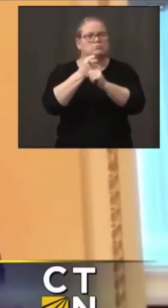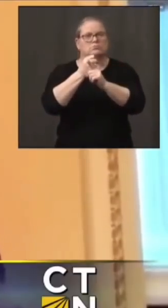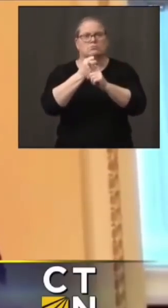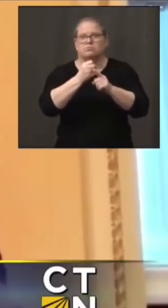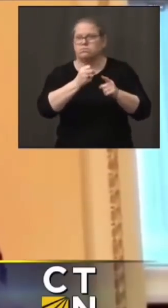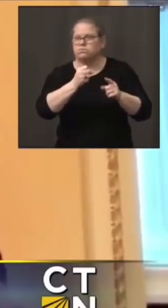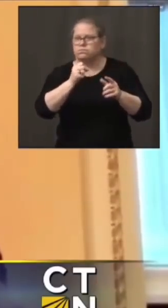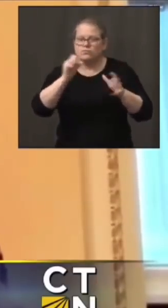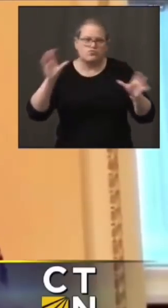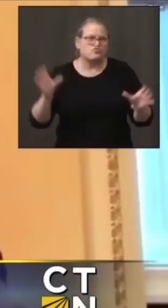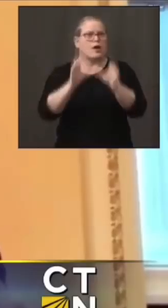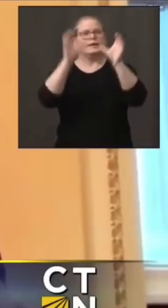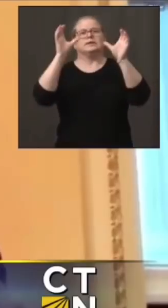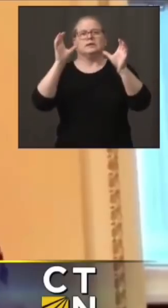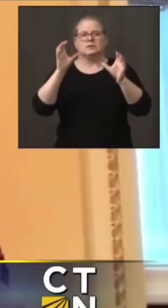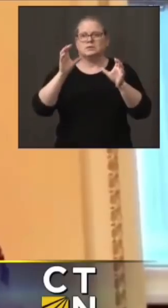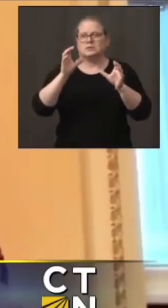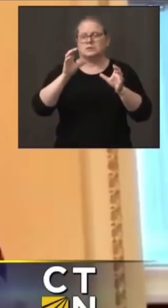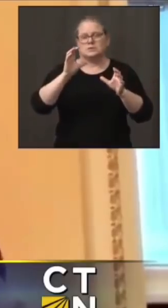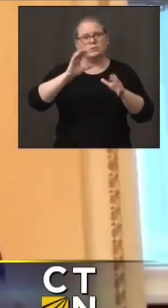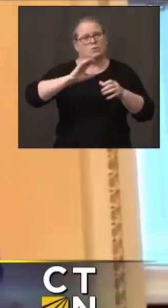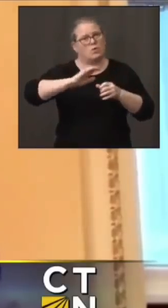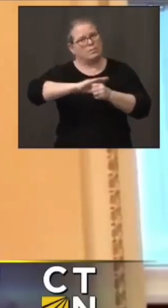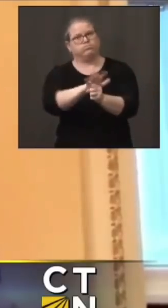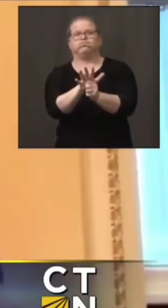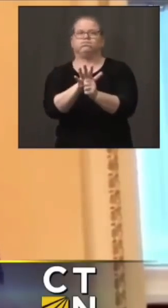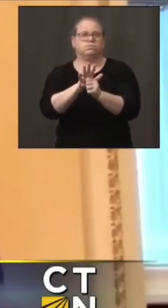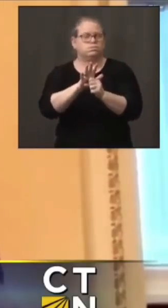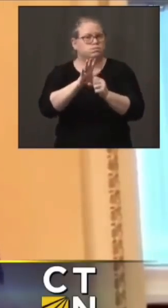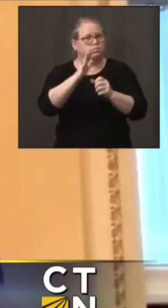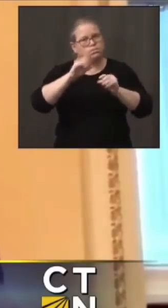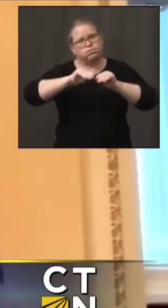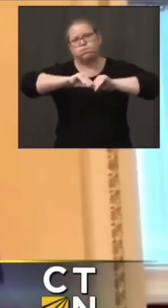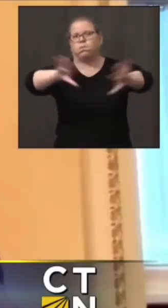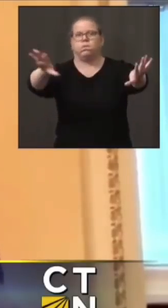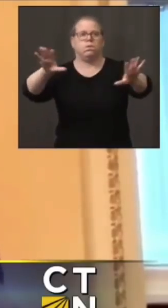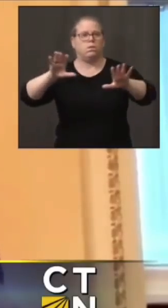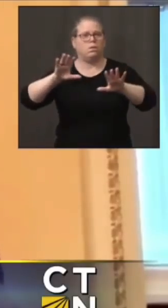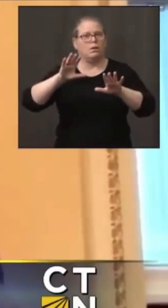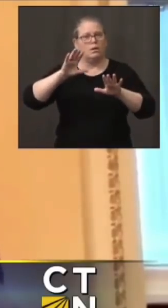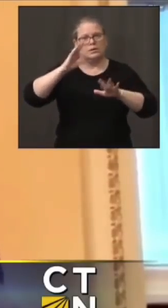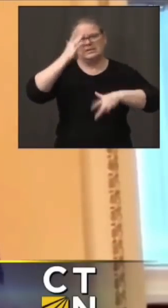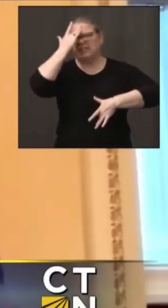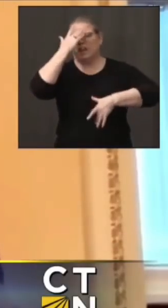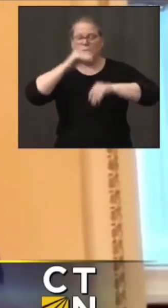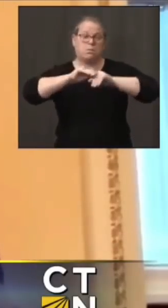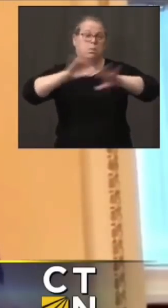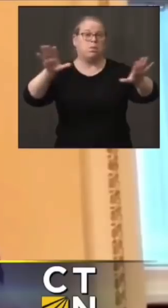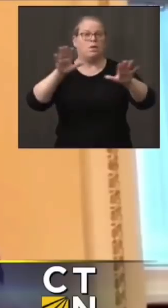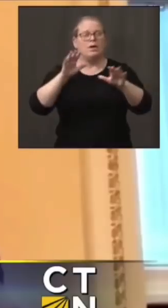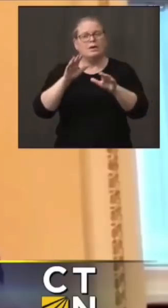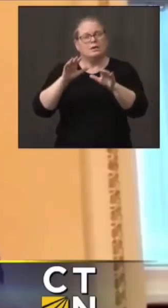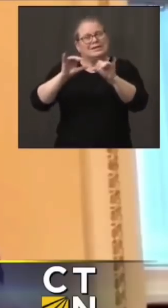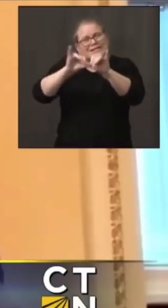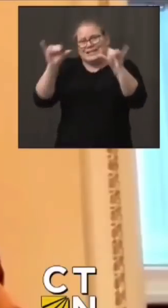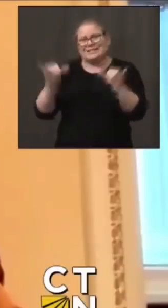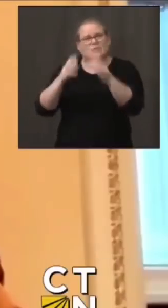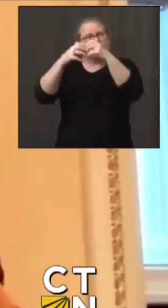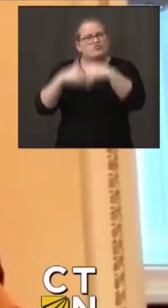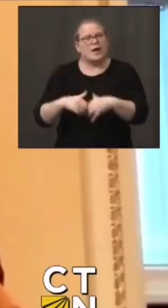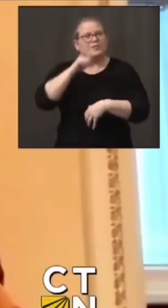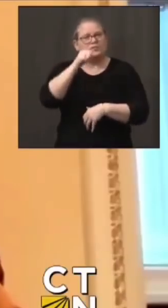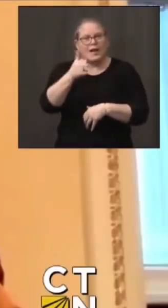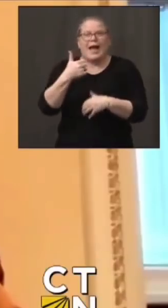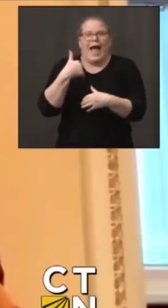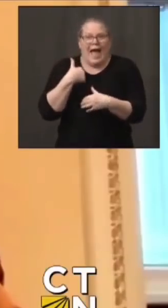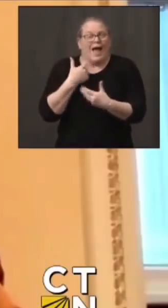crisis. Without your systems crashing, without you not having what you need in order to be able to